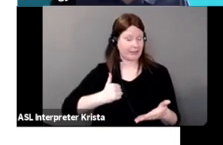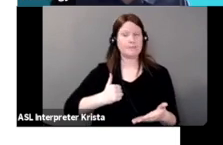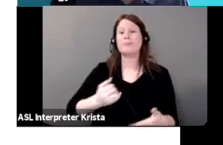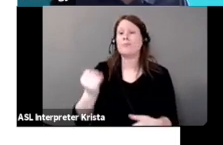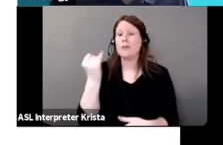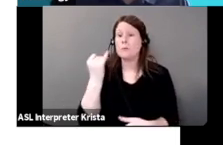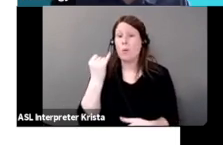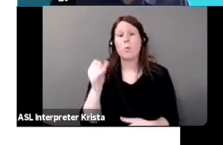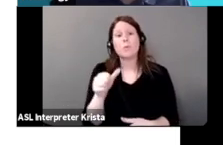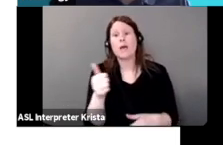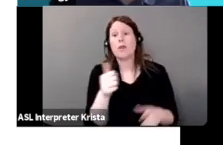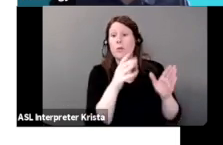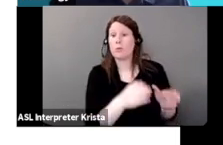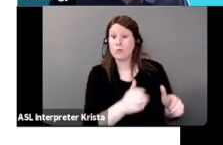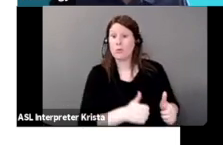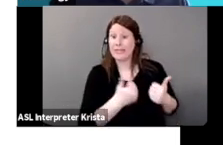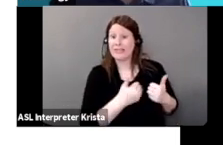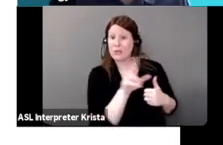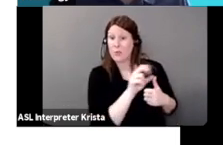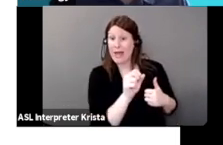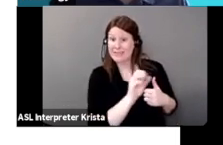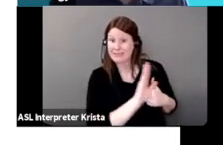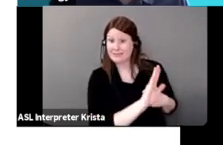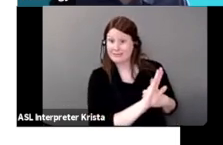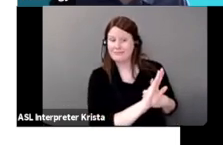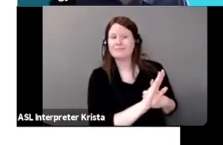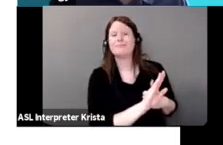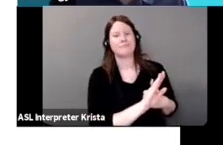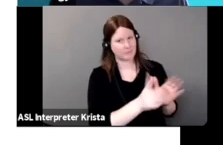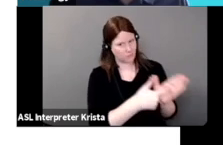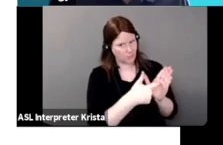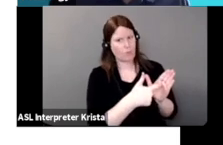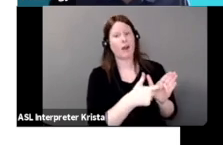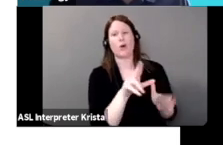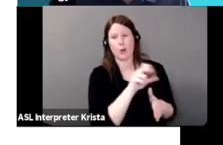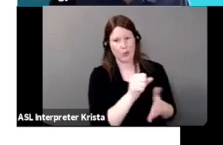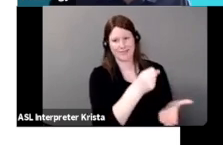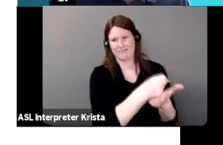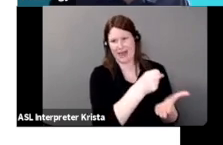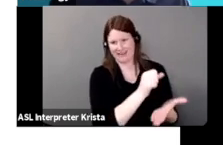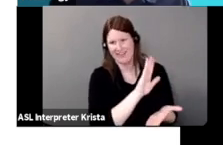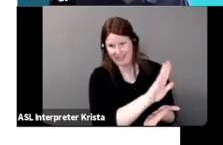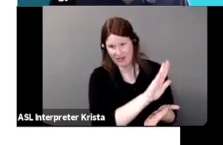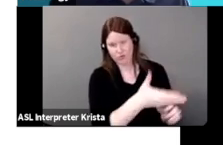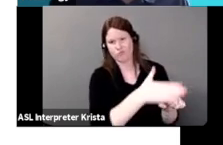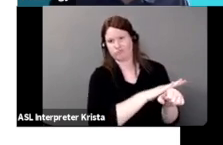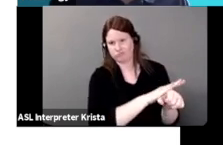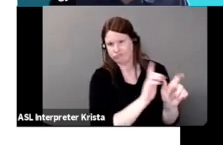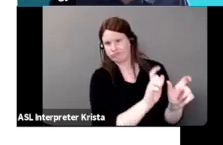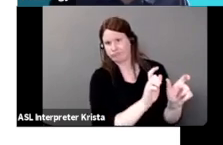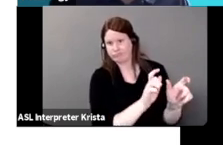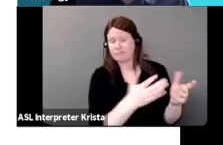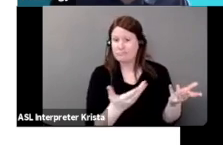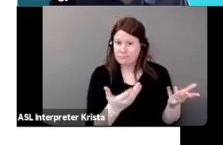for infringement in the United States, you must have a US patent. And countries and